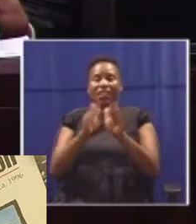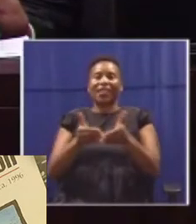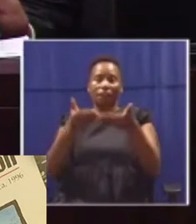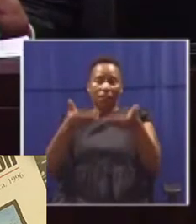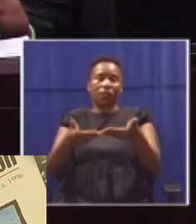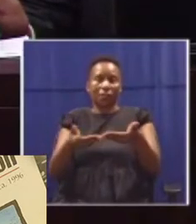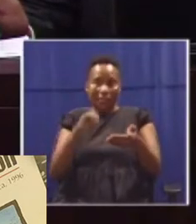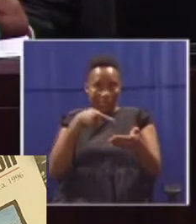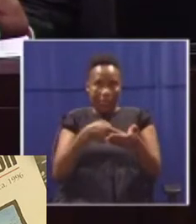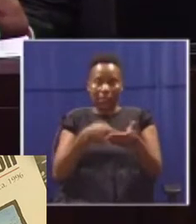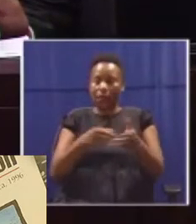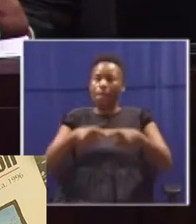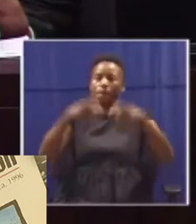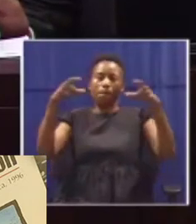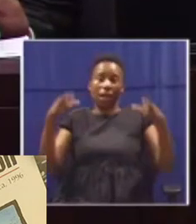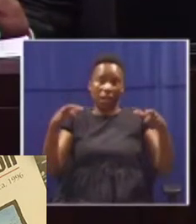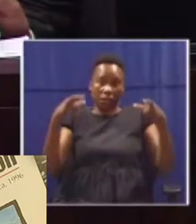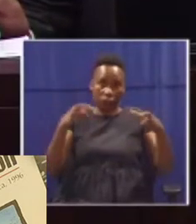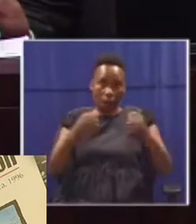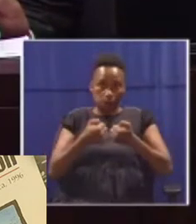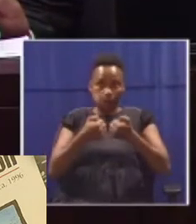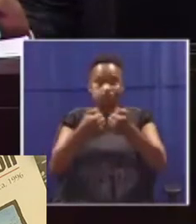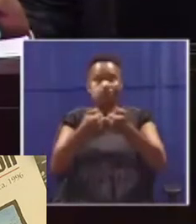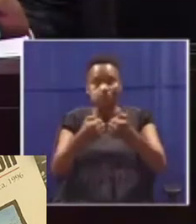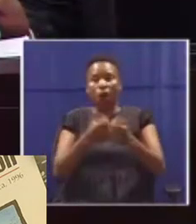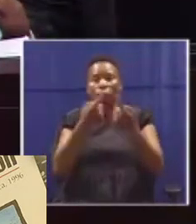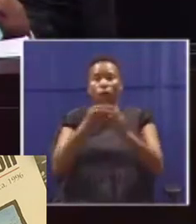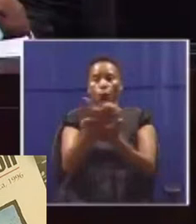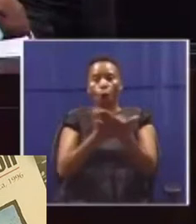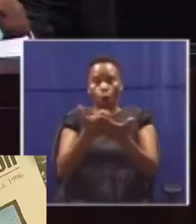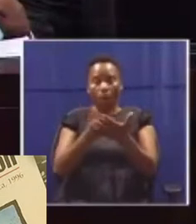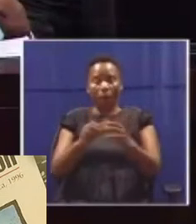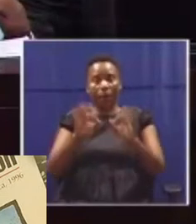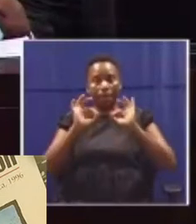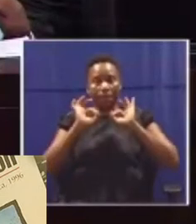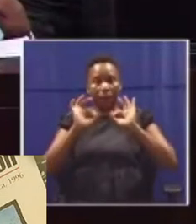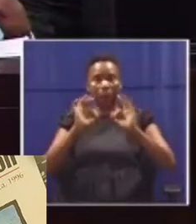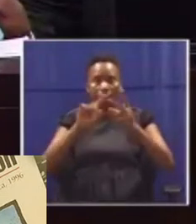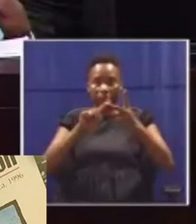a major driver for economic efficiency and growth.